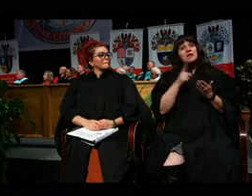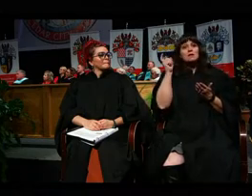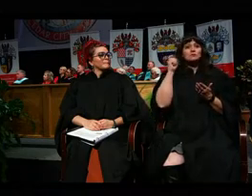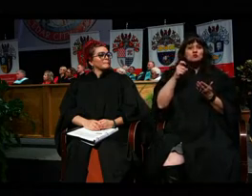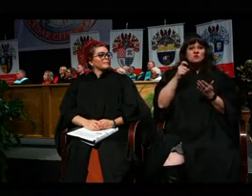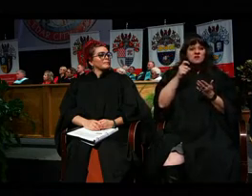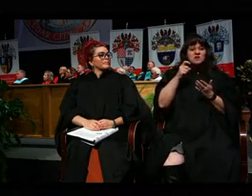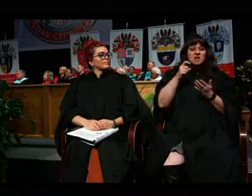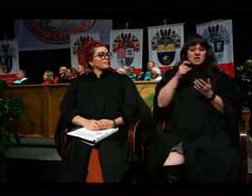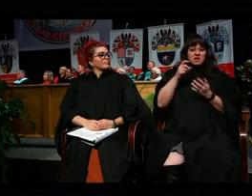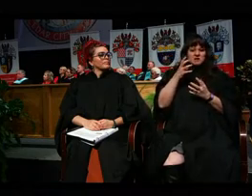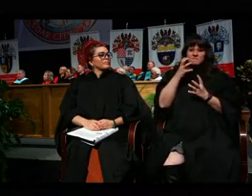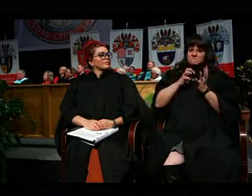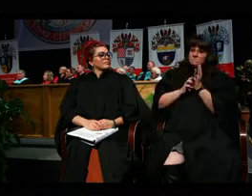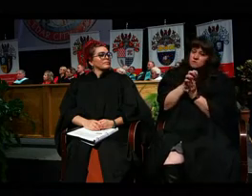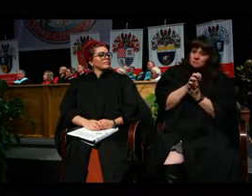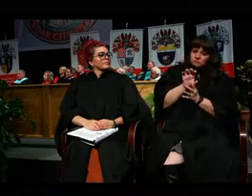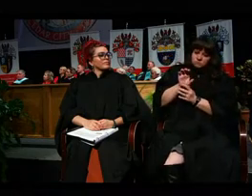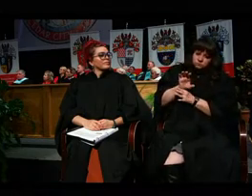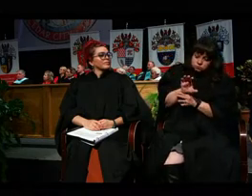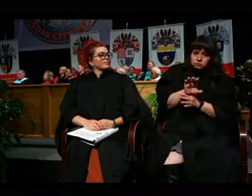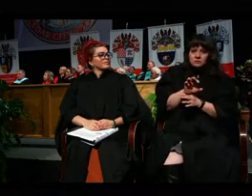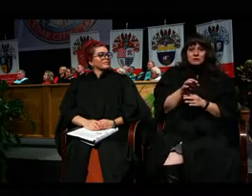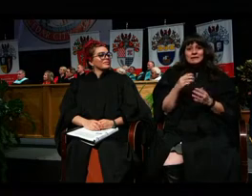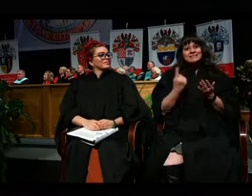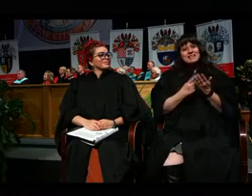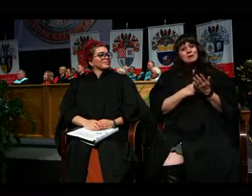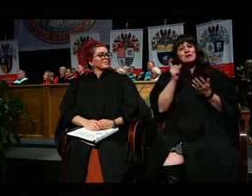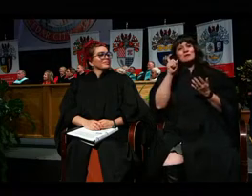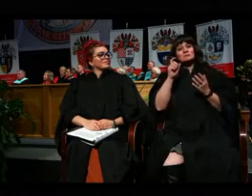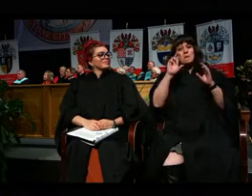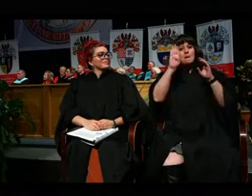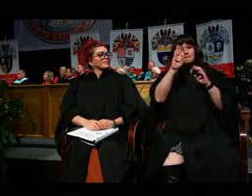and sometimes you need Ferraris, and